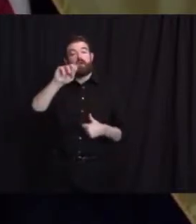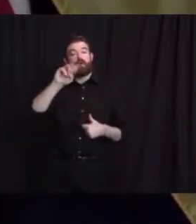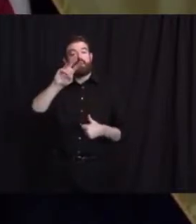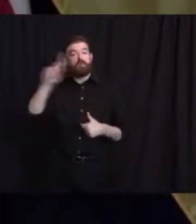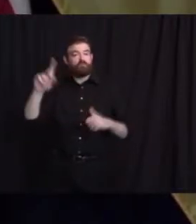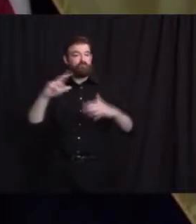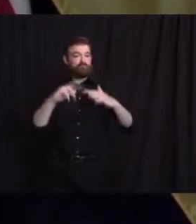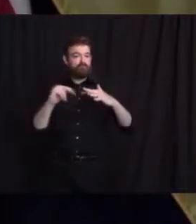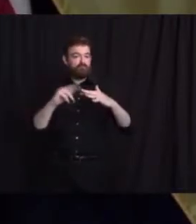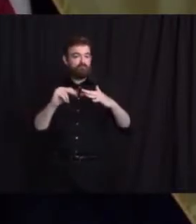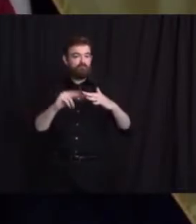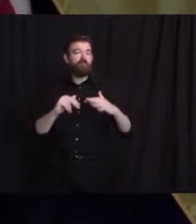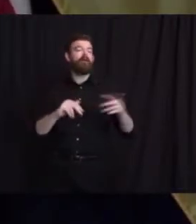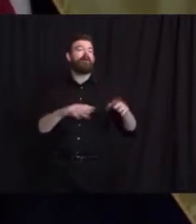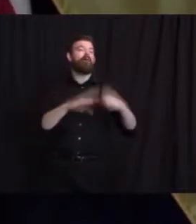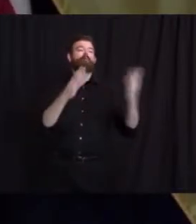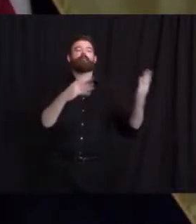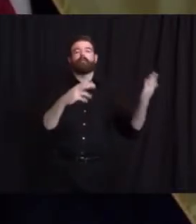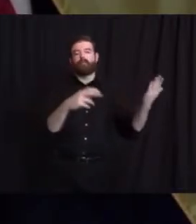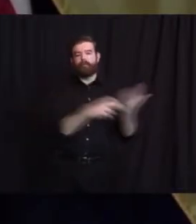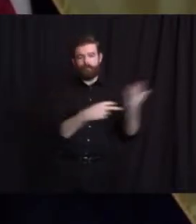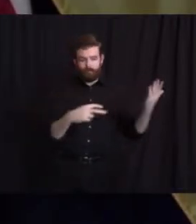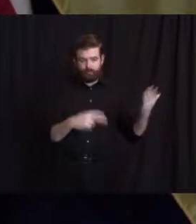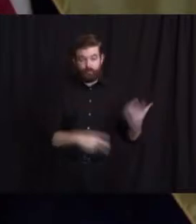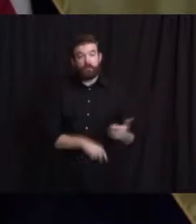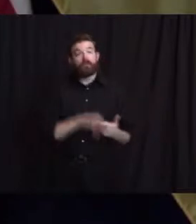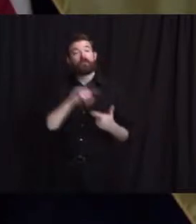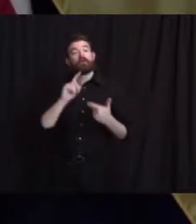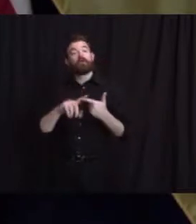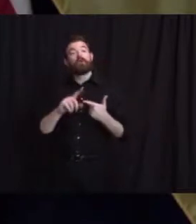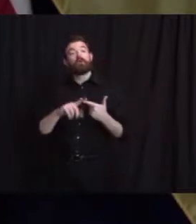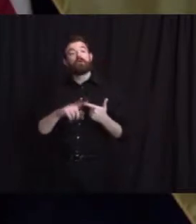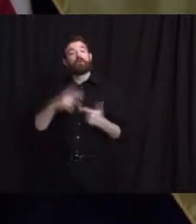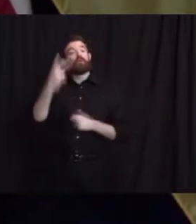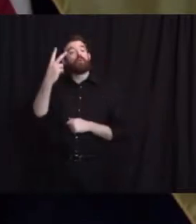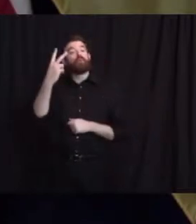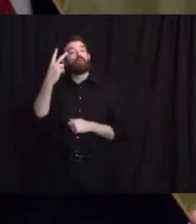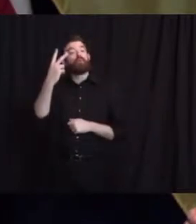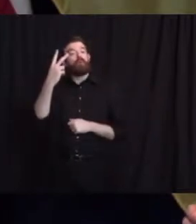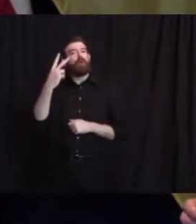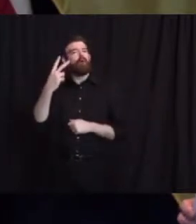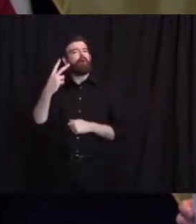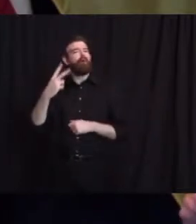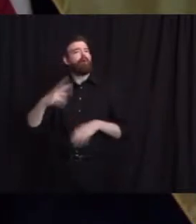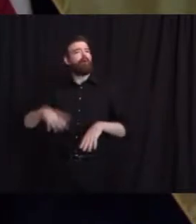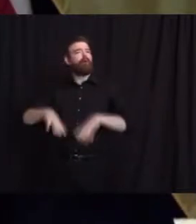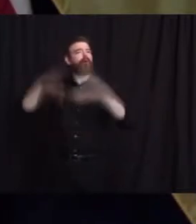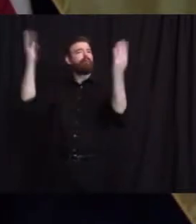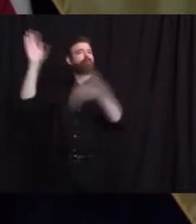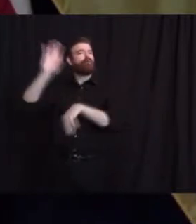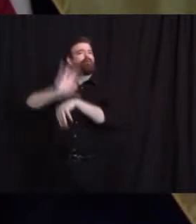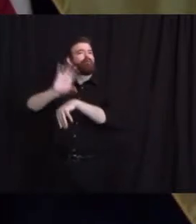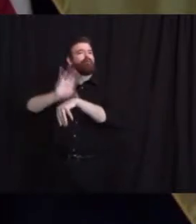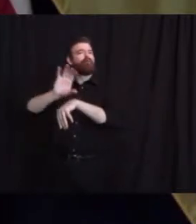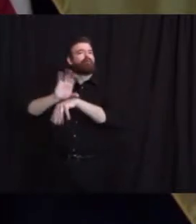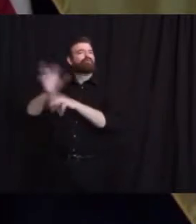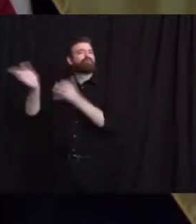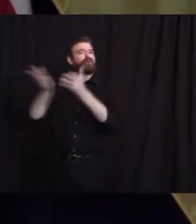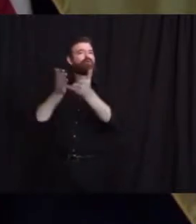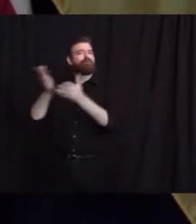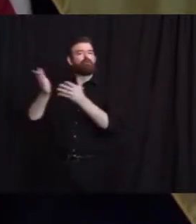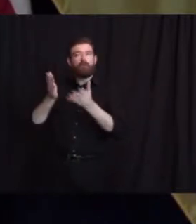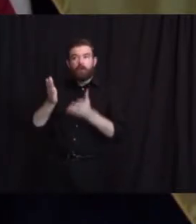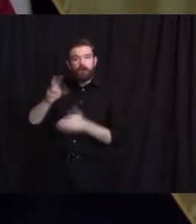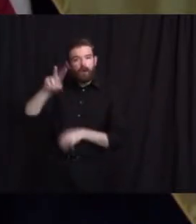open. 2 subjects were cited for holding a church service in Berlin. That was their second offense. And in Patterson,